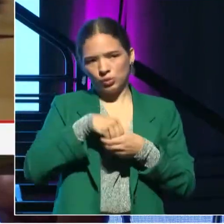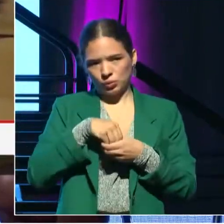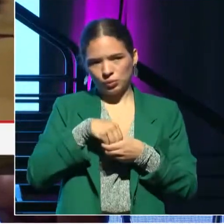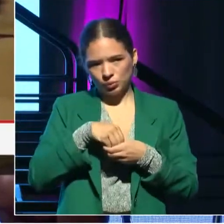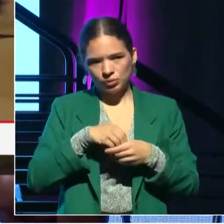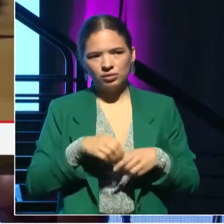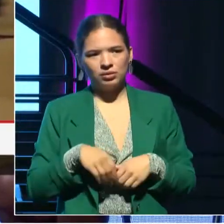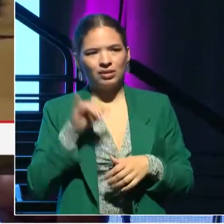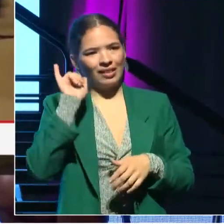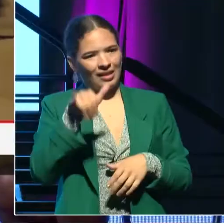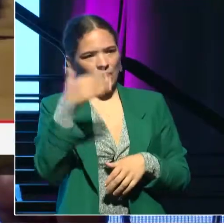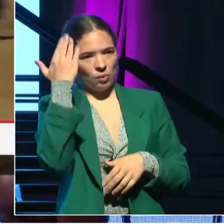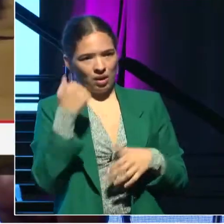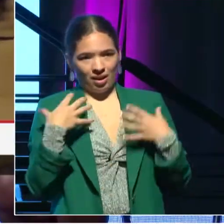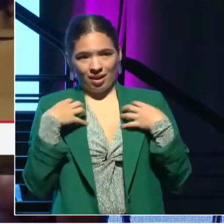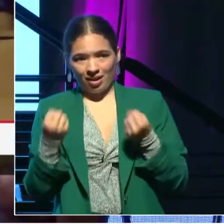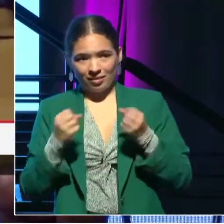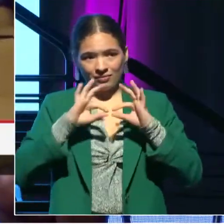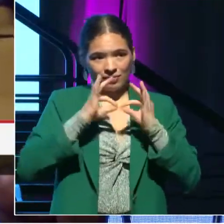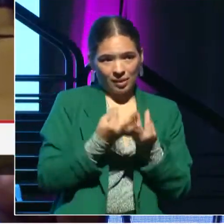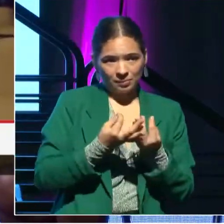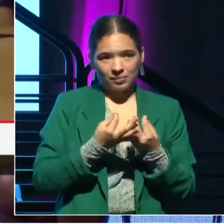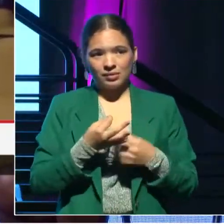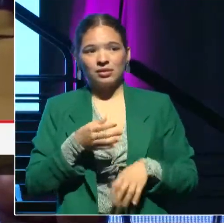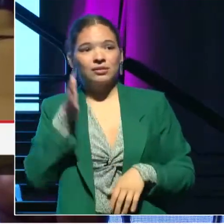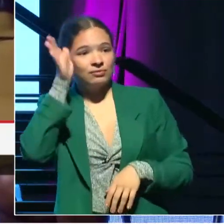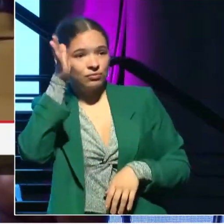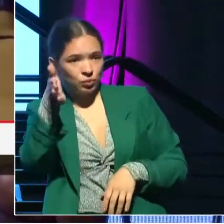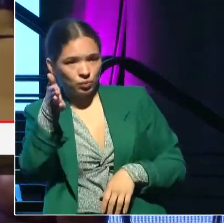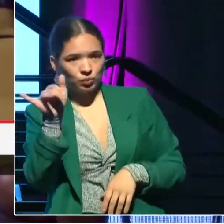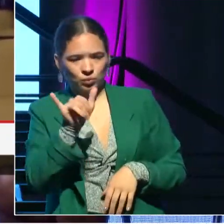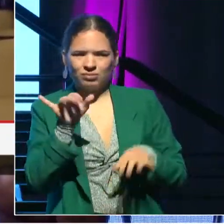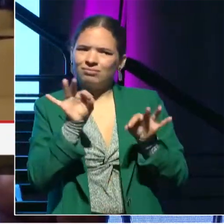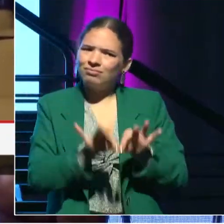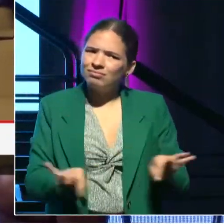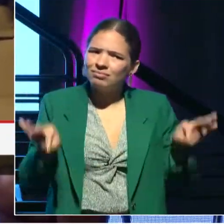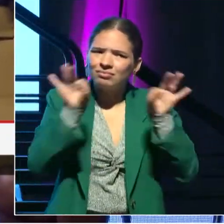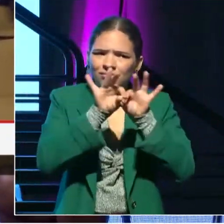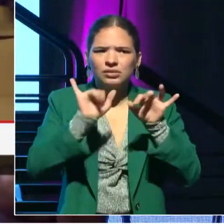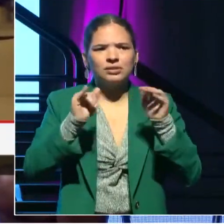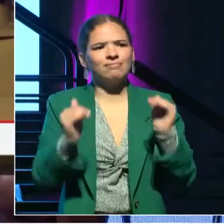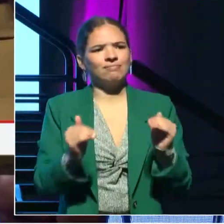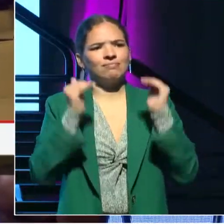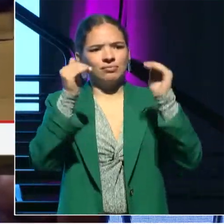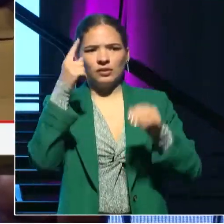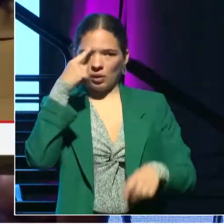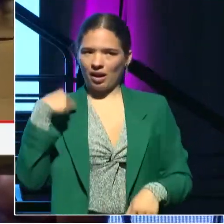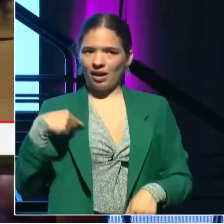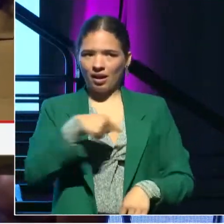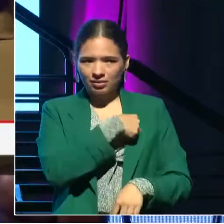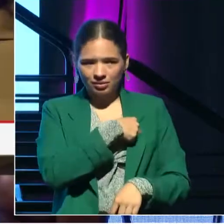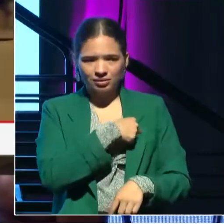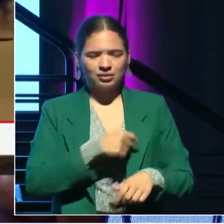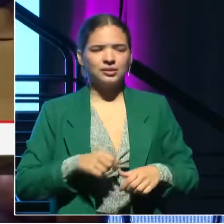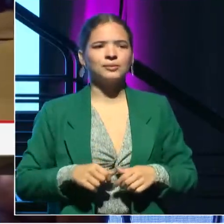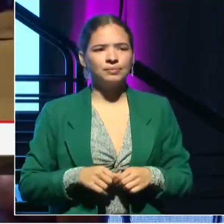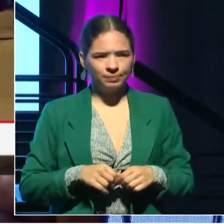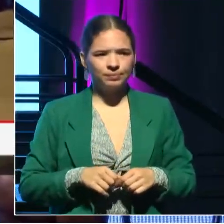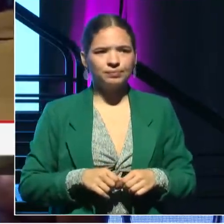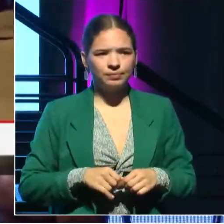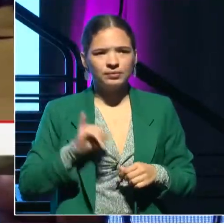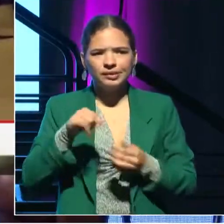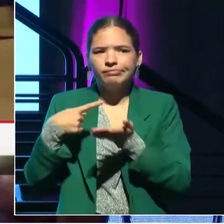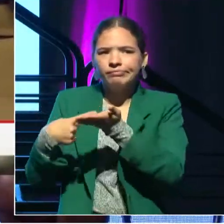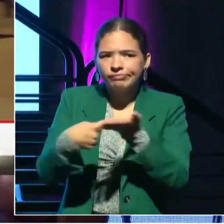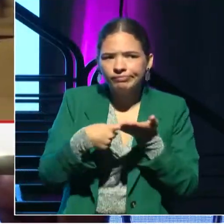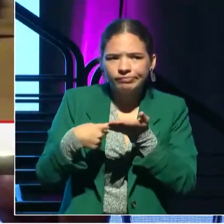Families, Strong Futures was such an important advance for us. Because in the discussion of what people